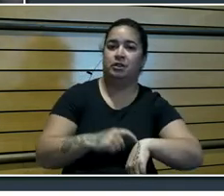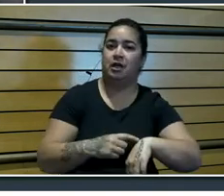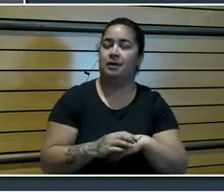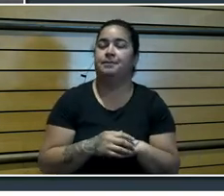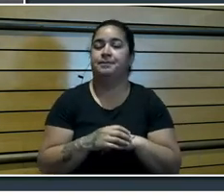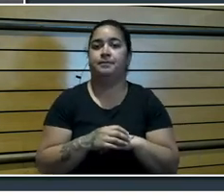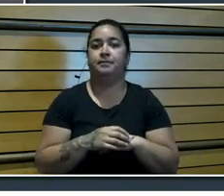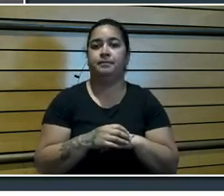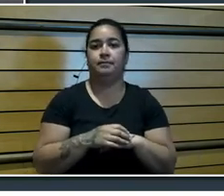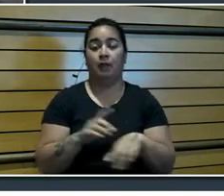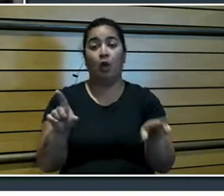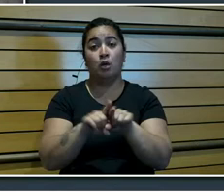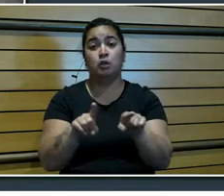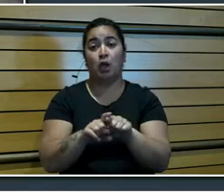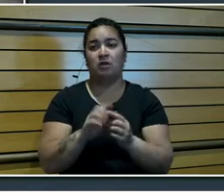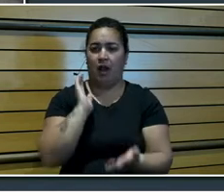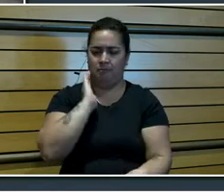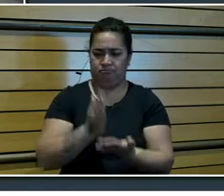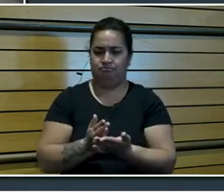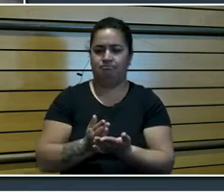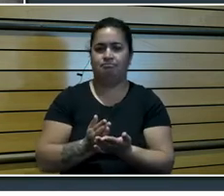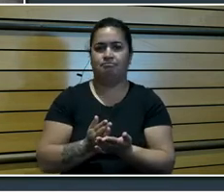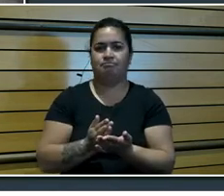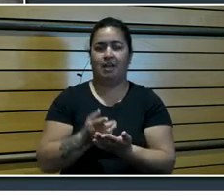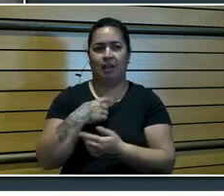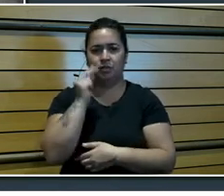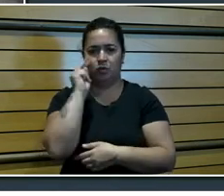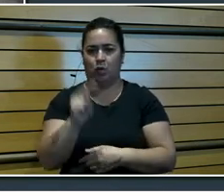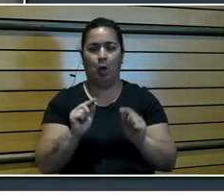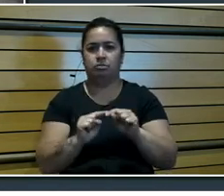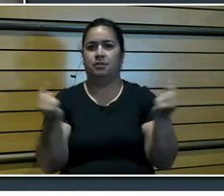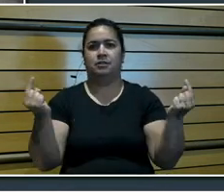Also, in actual fact, I have found the complete opposite.